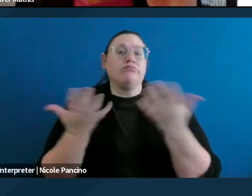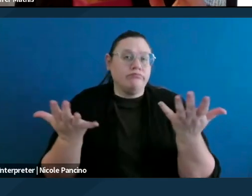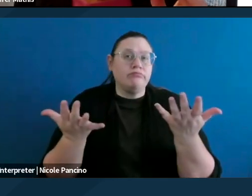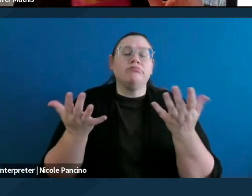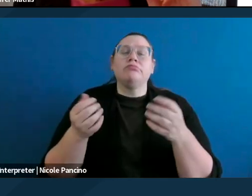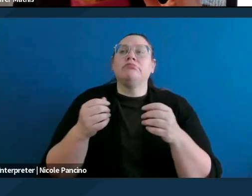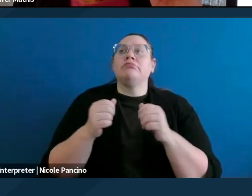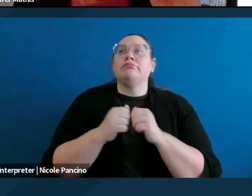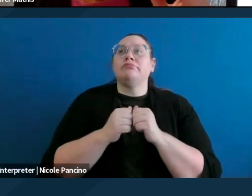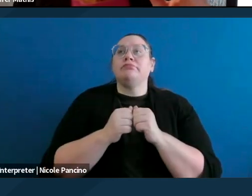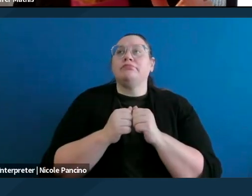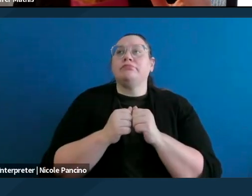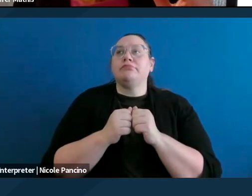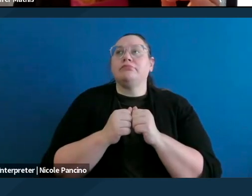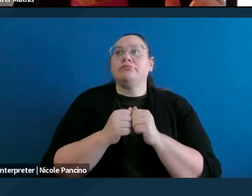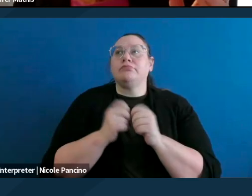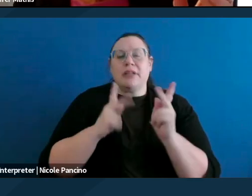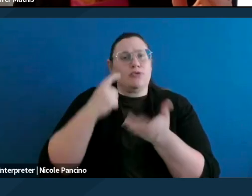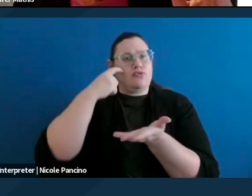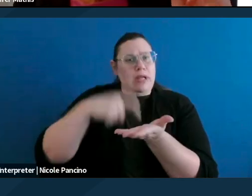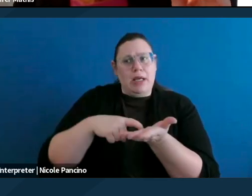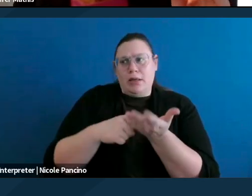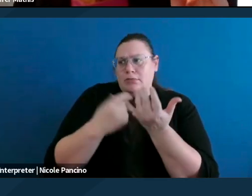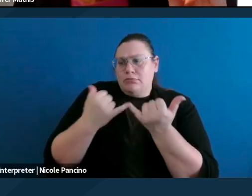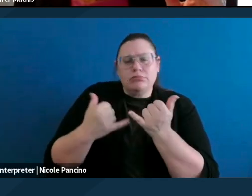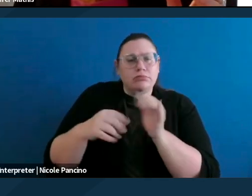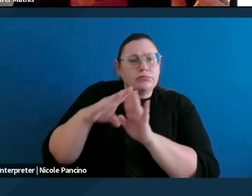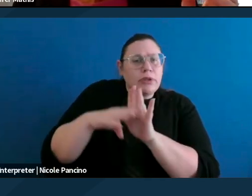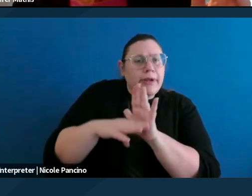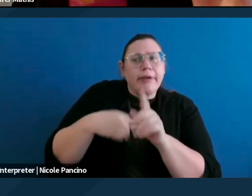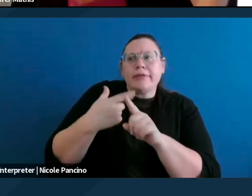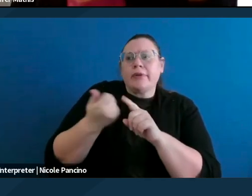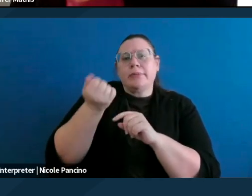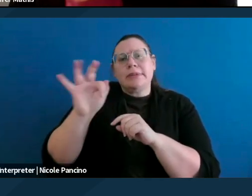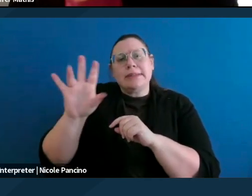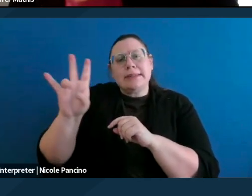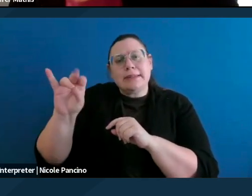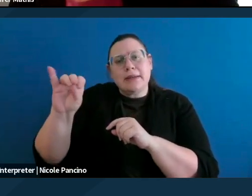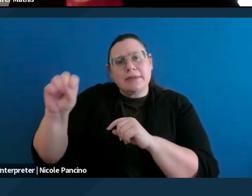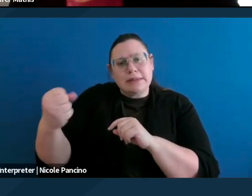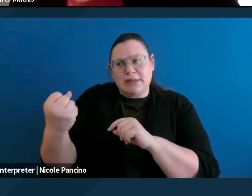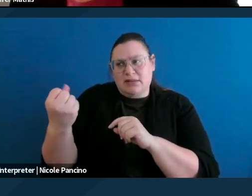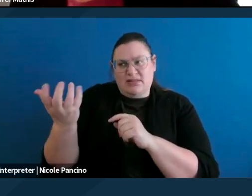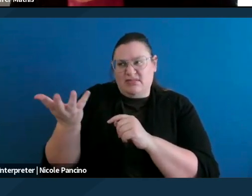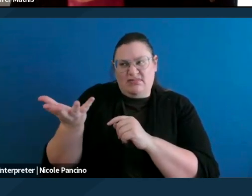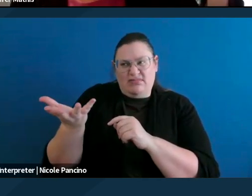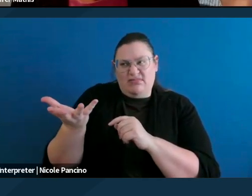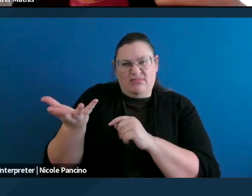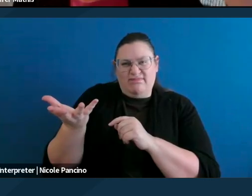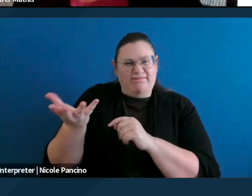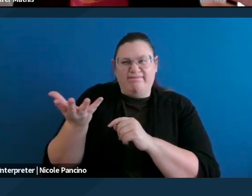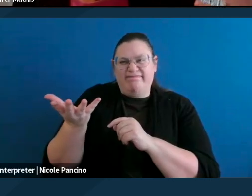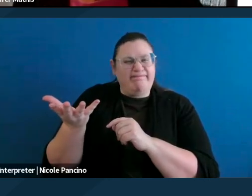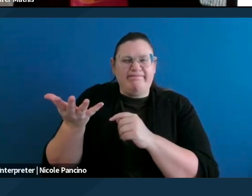that the existing regulations from the 1970s had not been terribly